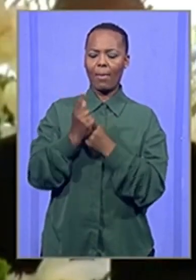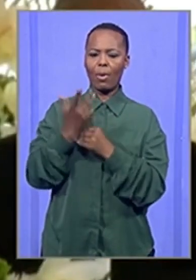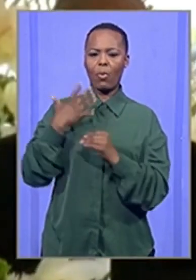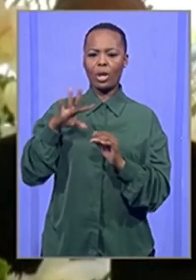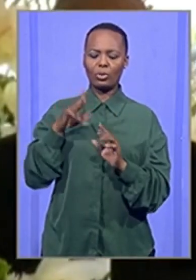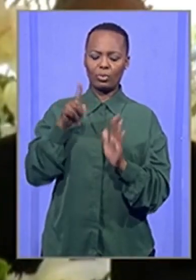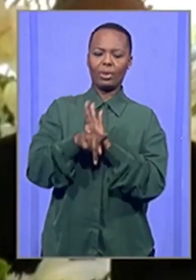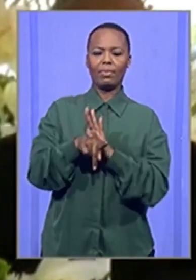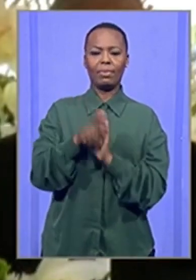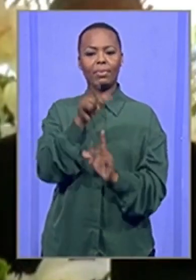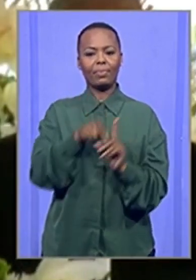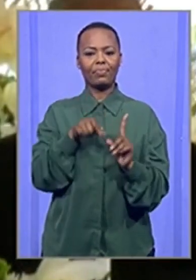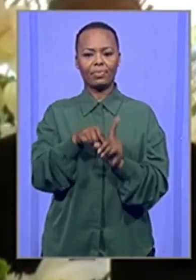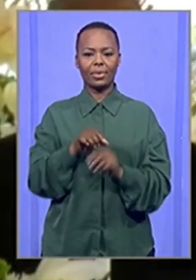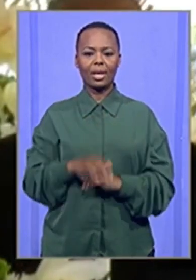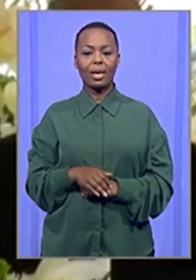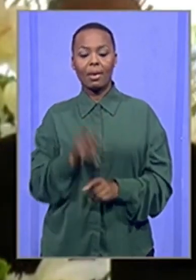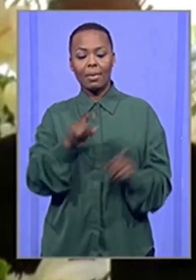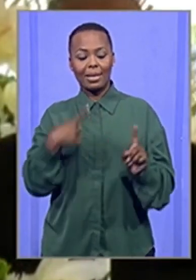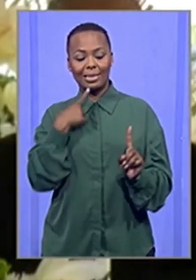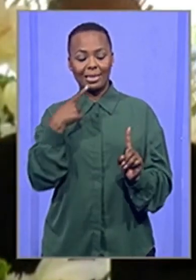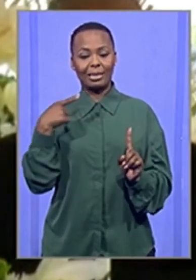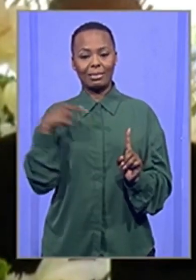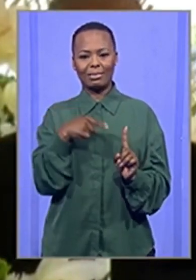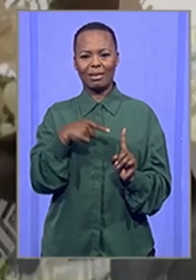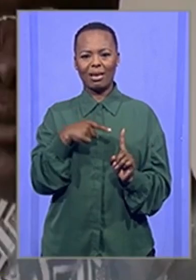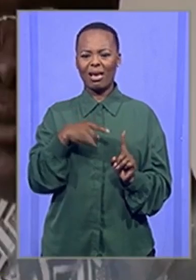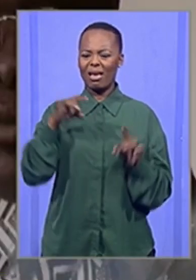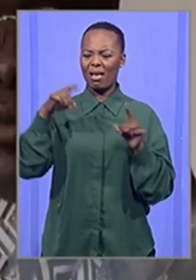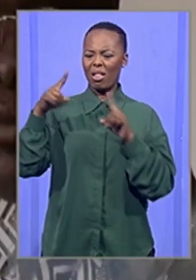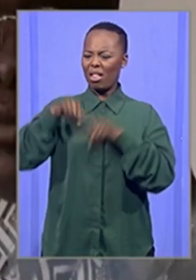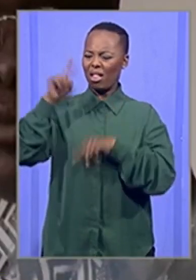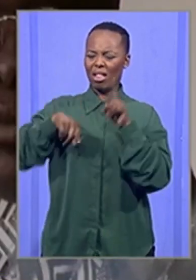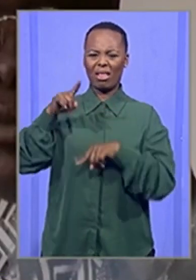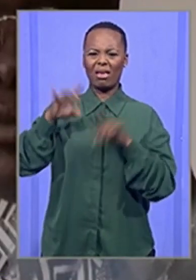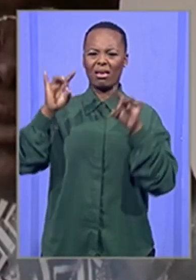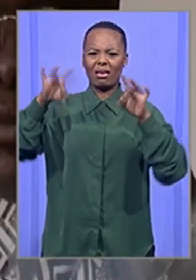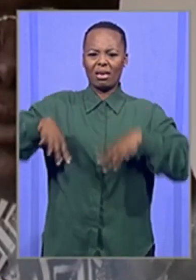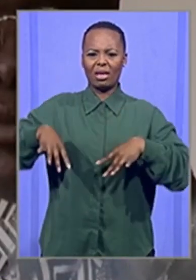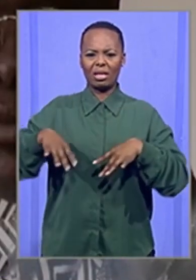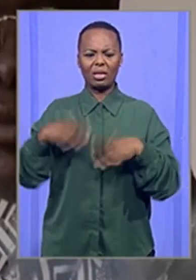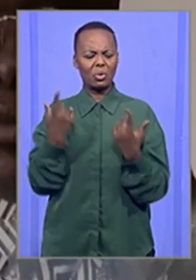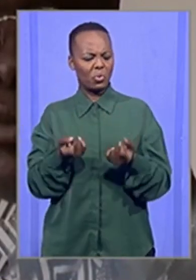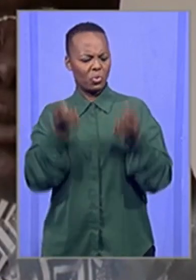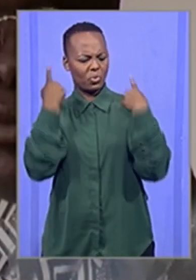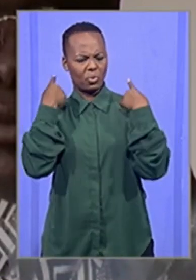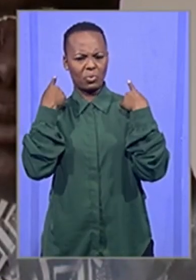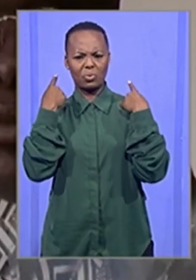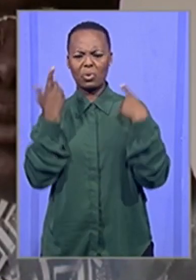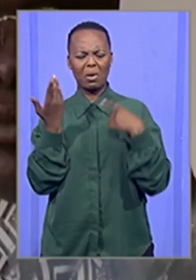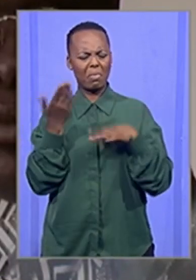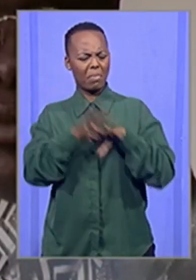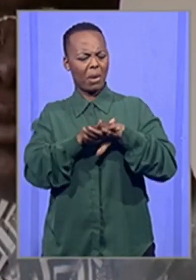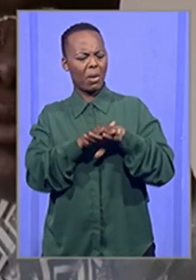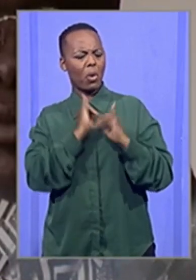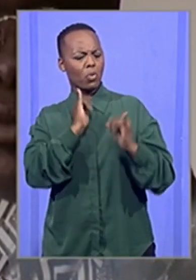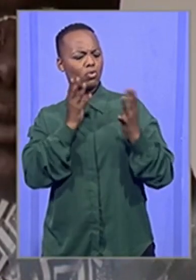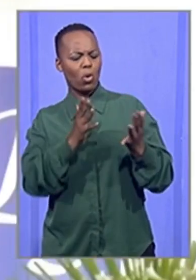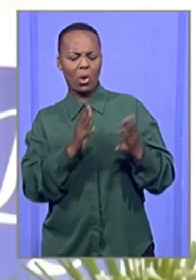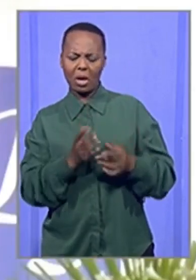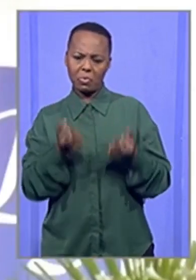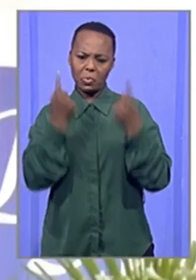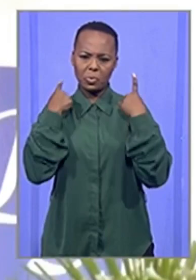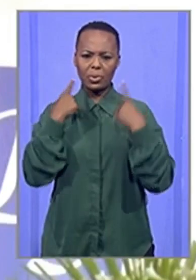Batho ba o ba tseba go Sefoka ba re o be a sa rate dintwa ga ba kwešiše ka mokgwa o šoro o a bolailwego ka